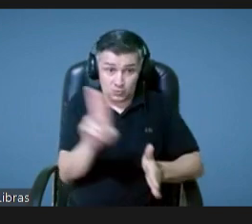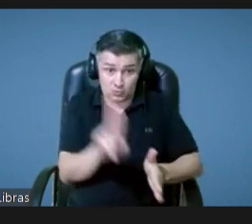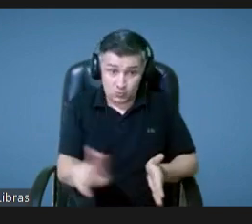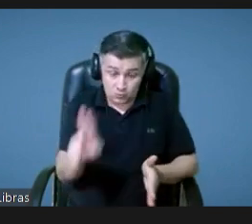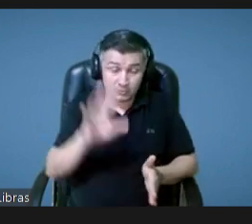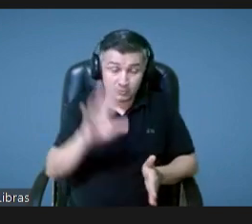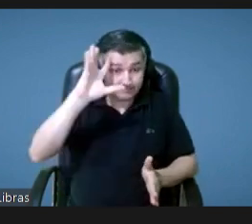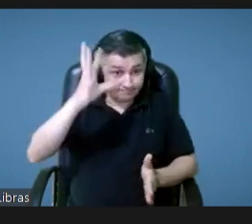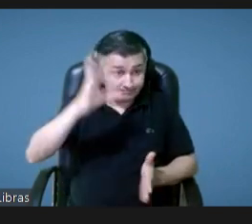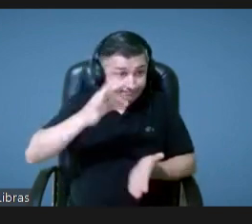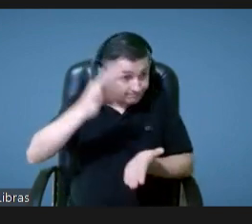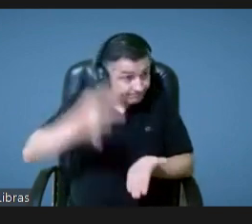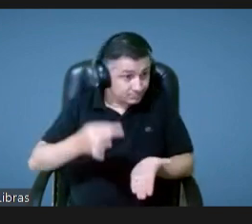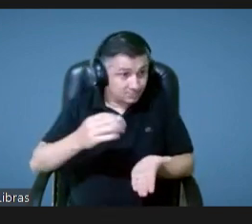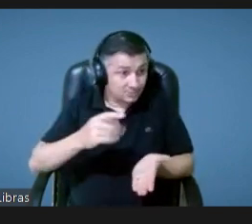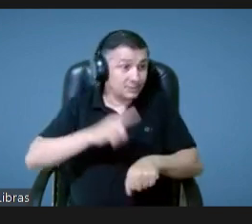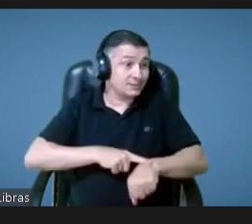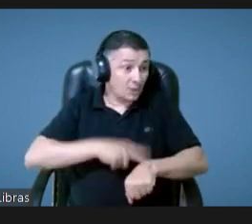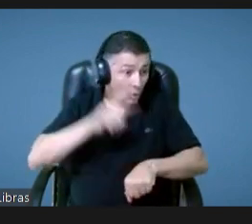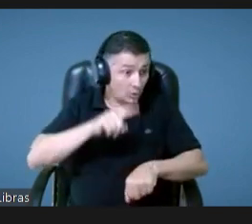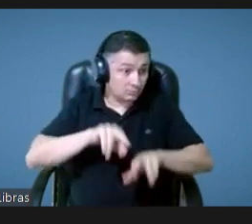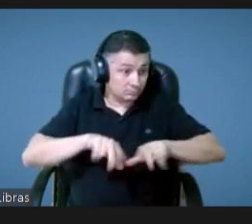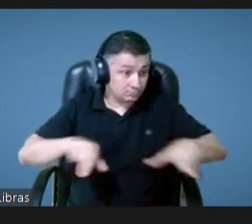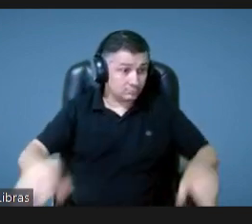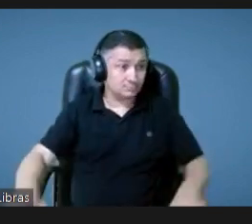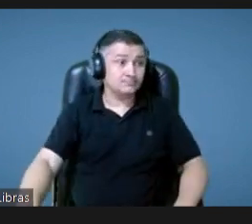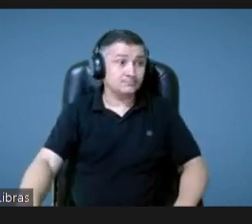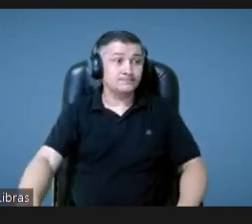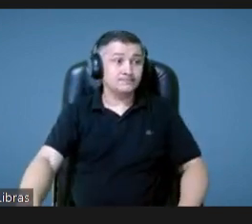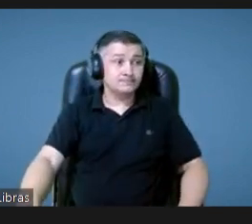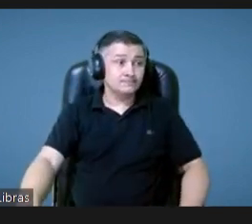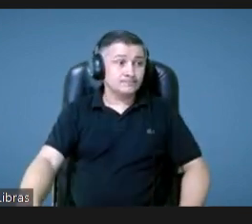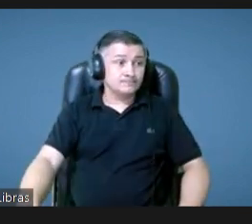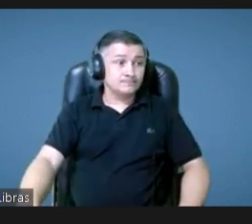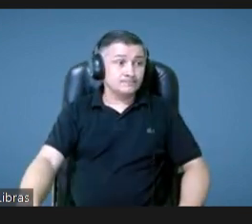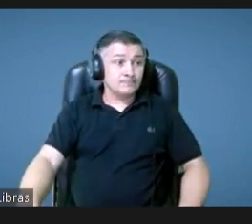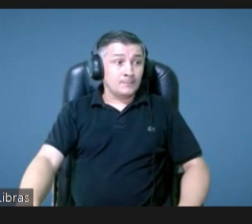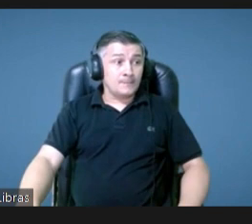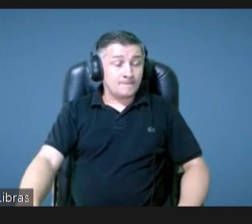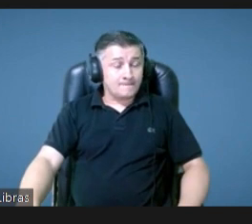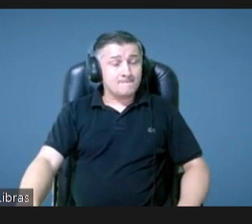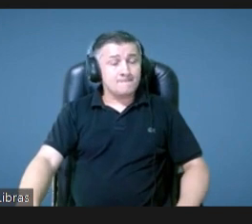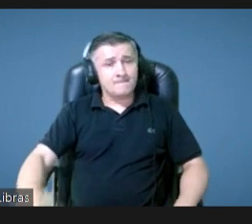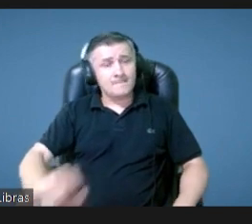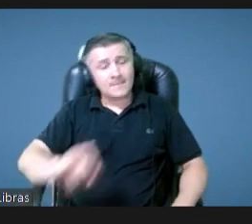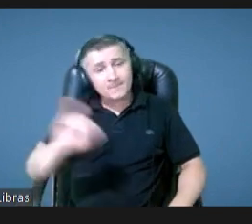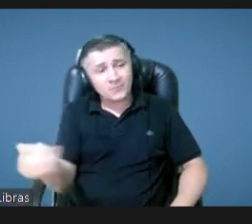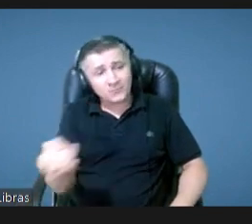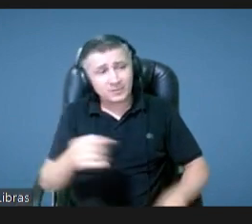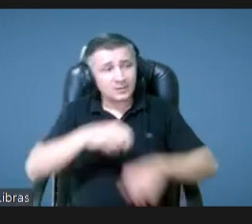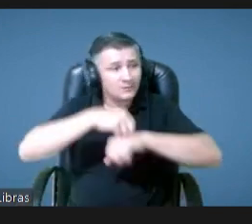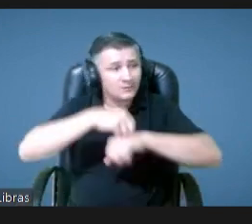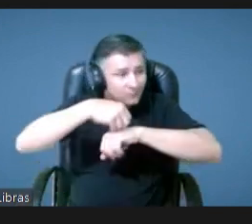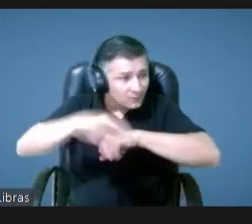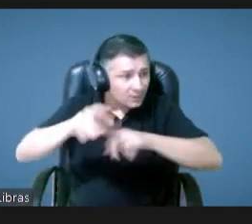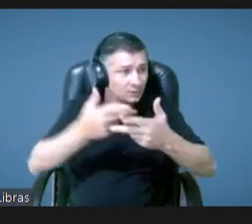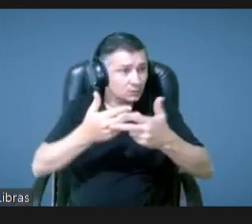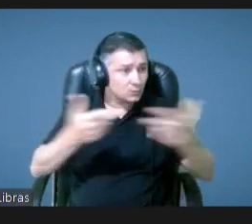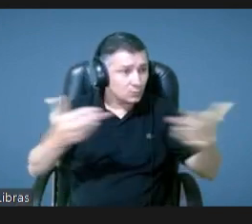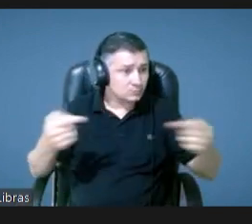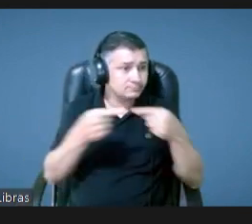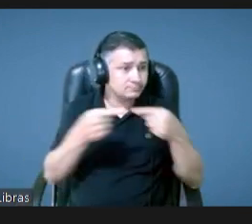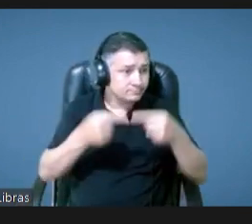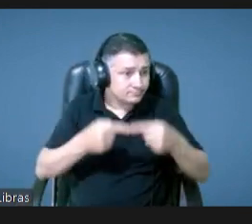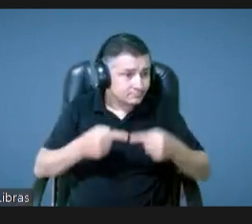plots, and in this case, we recognize the revenue straight away. Also, I would like to share with you